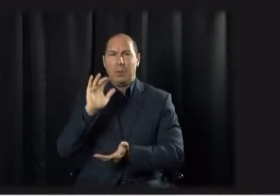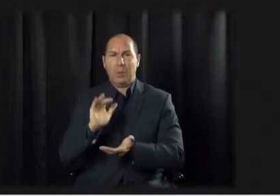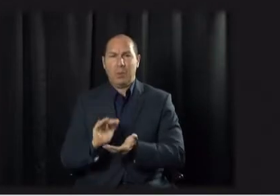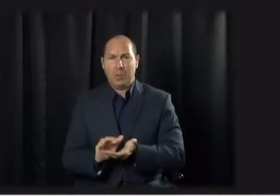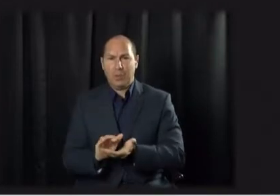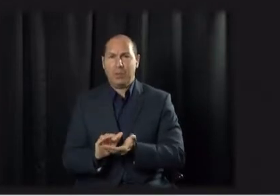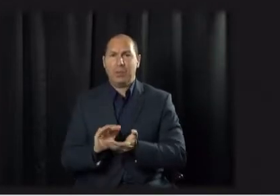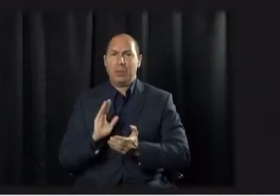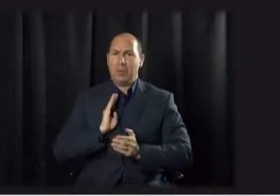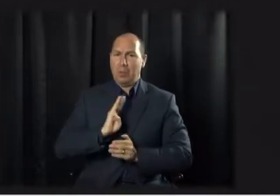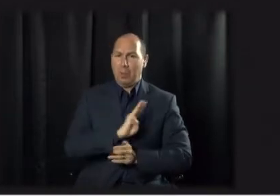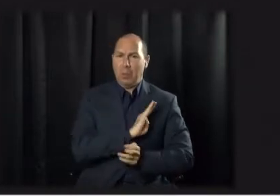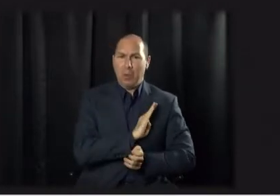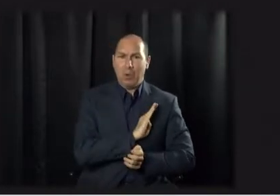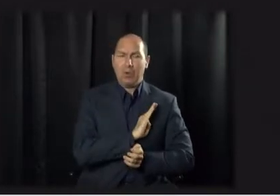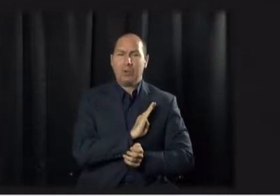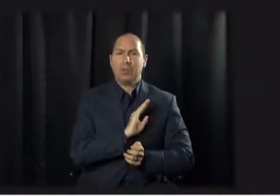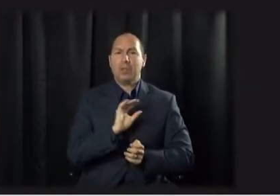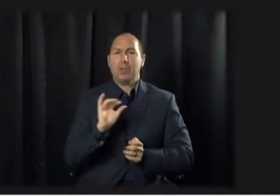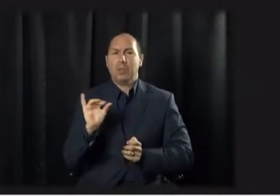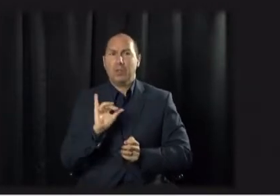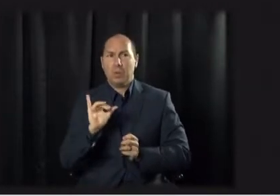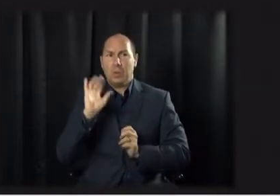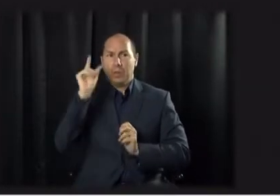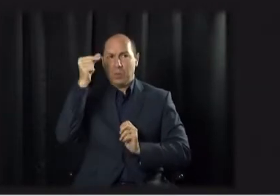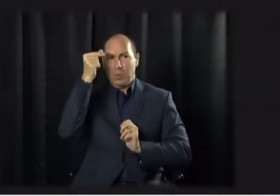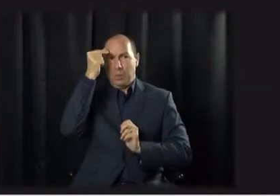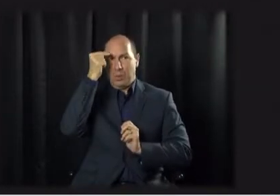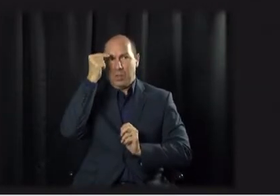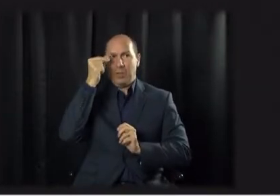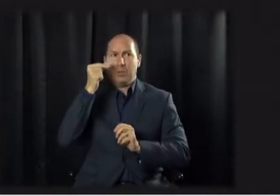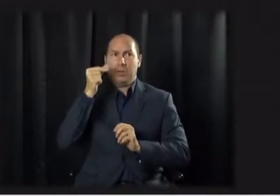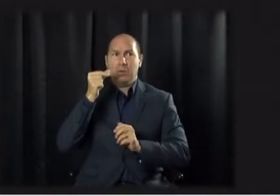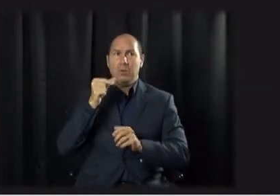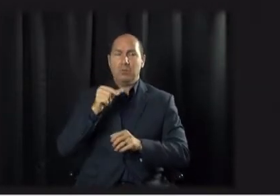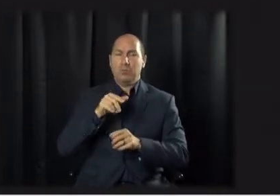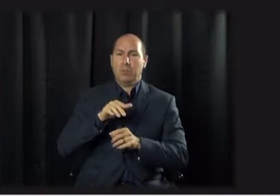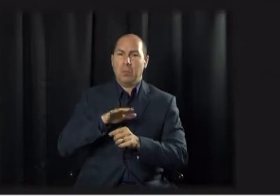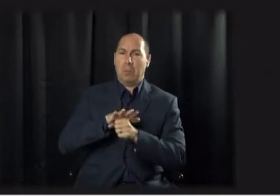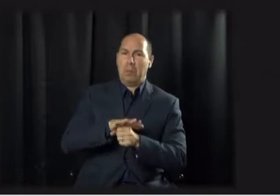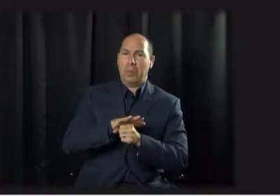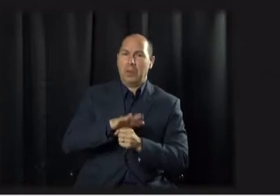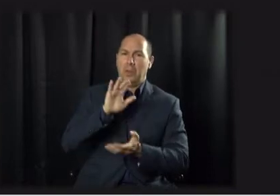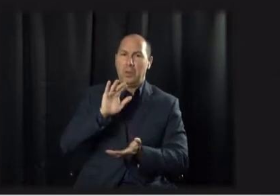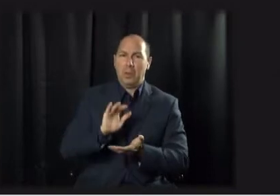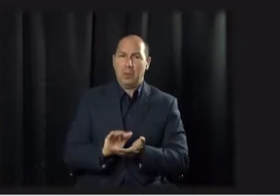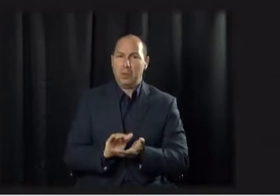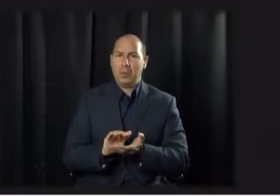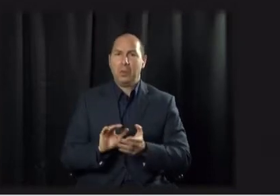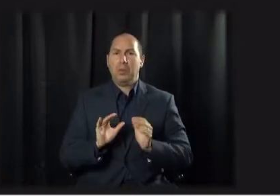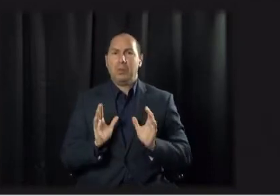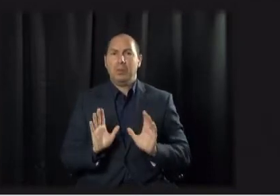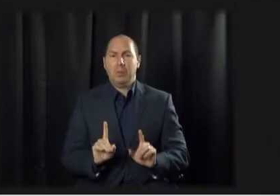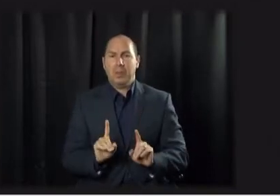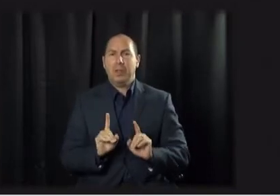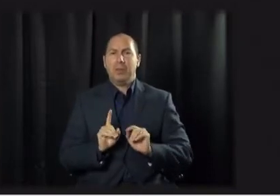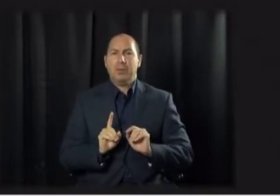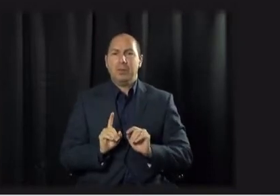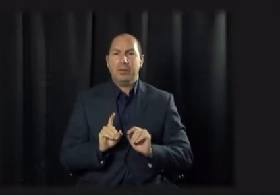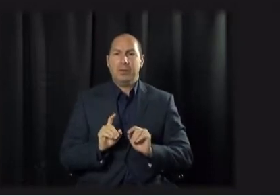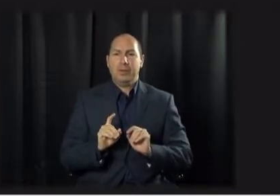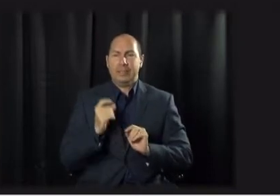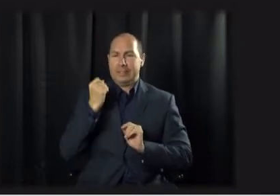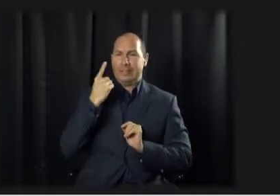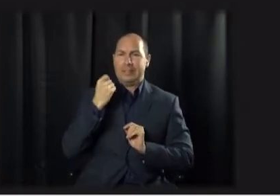the board, it would reduce political pressure on the government. The problem, though, is we have been going after this problem for 4